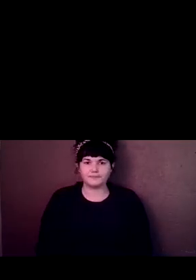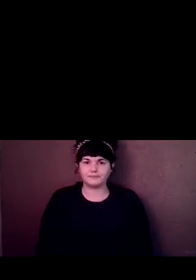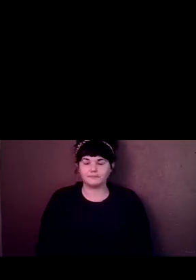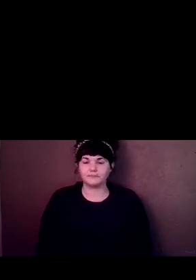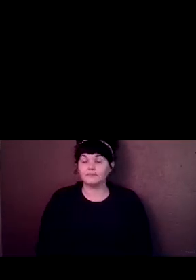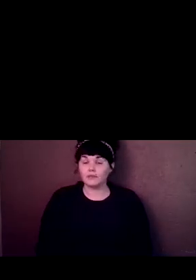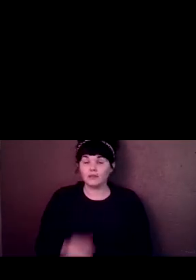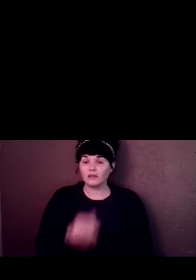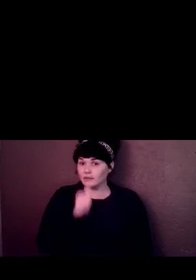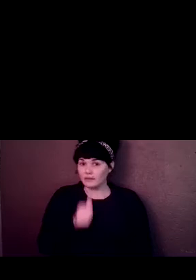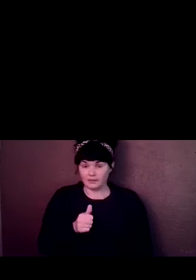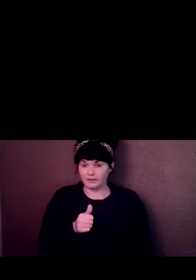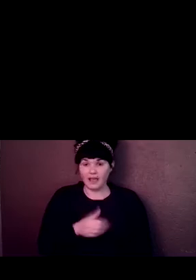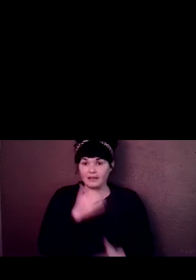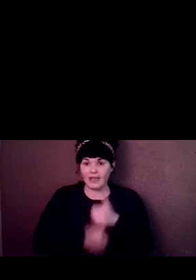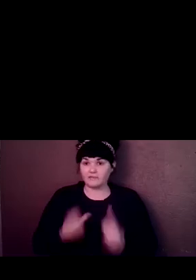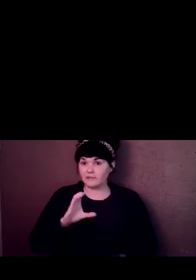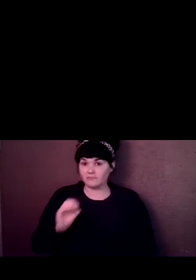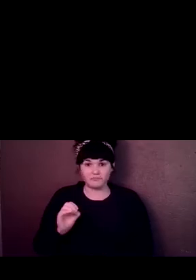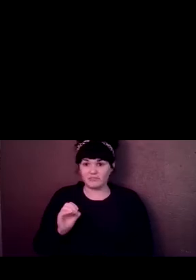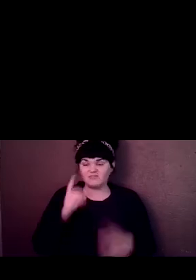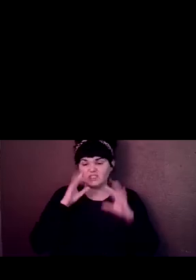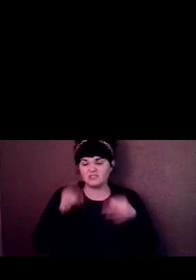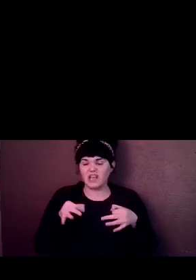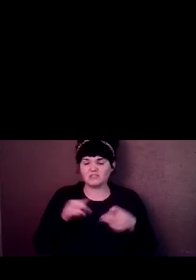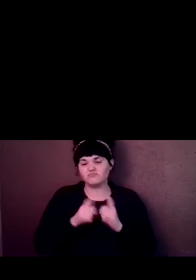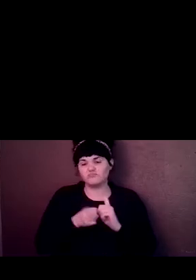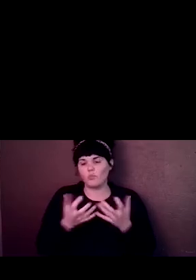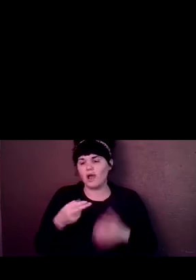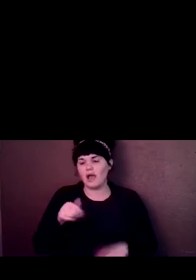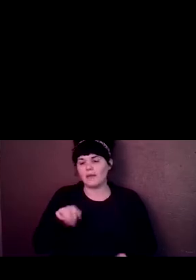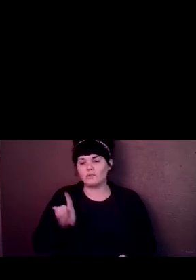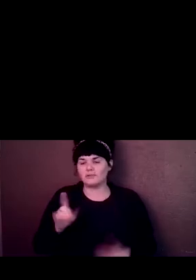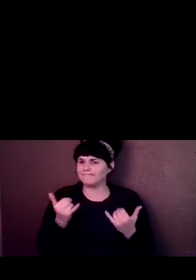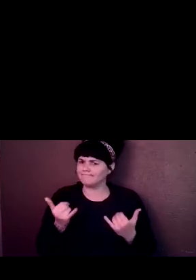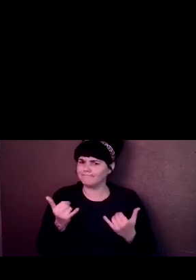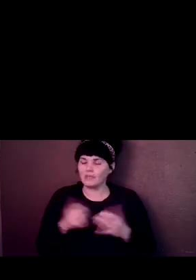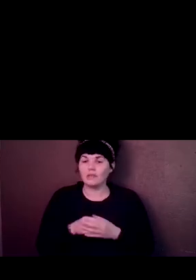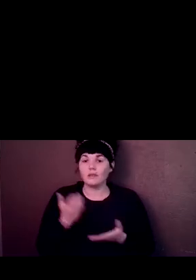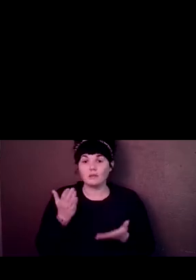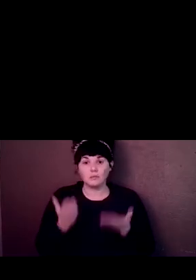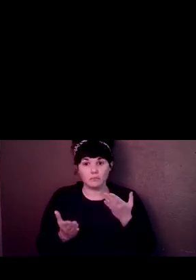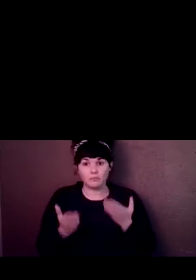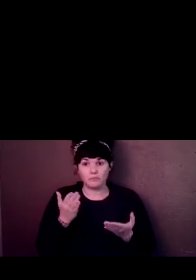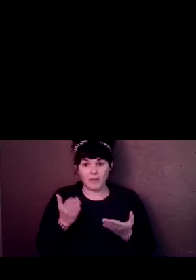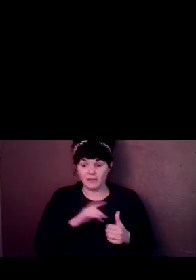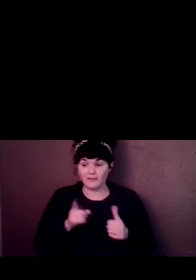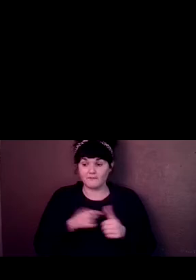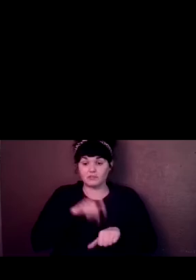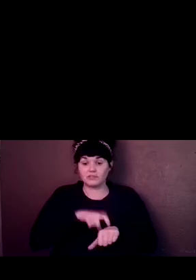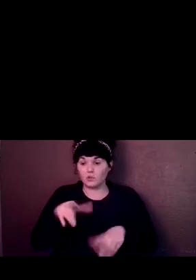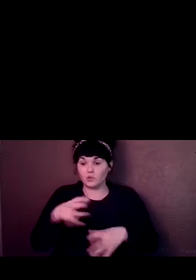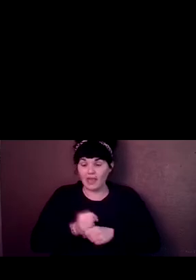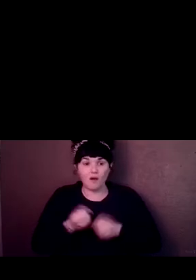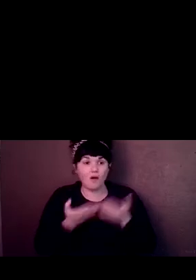is shifting to a hybrid work environment. You may be tempted to take the first hybrid offer that comes your